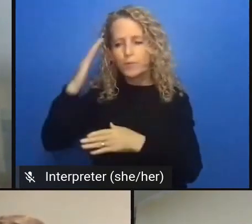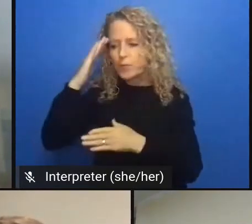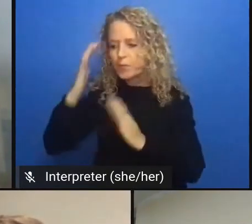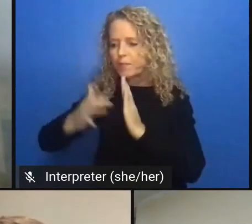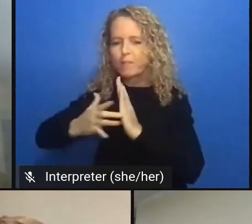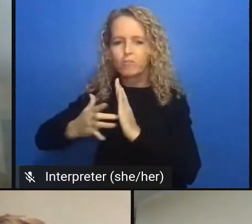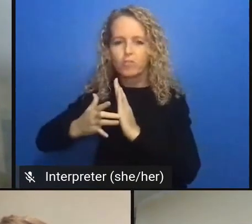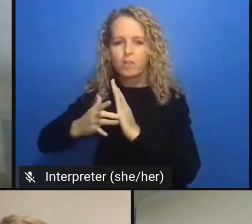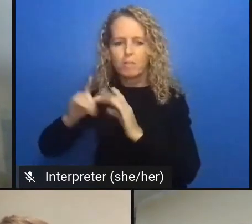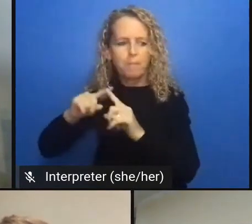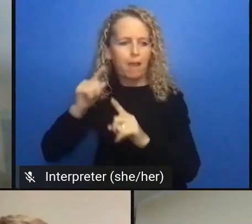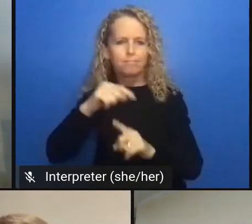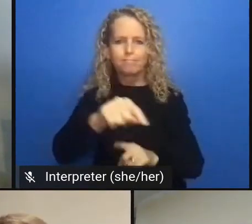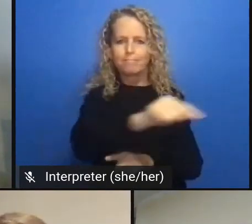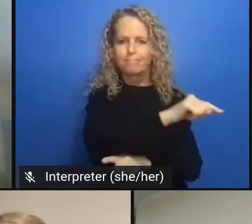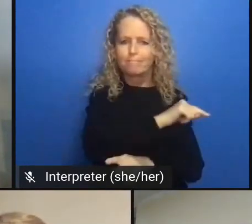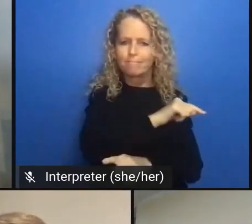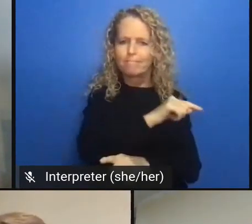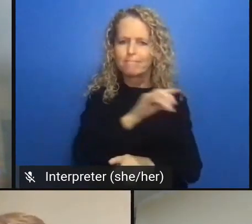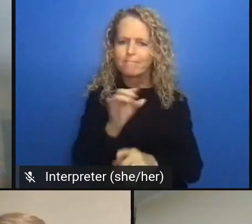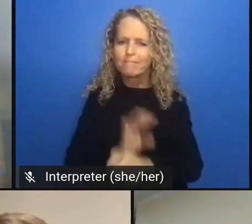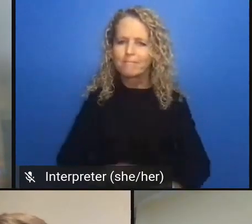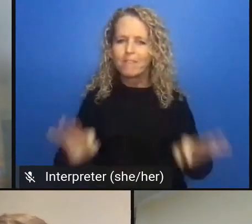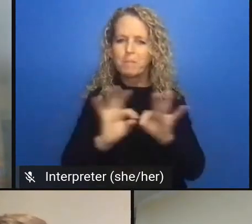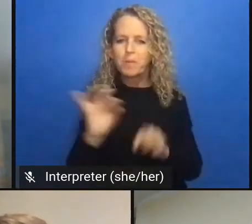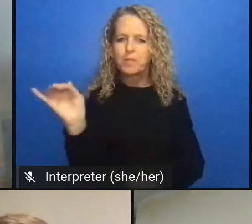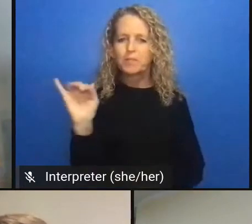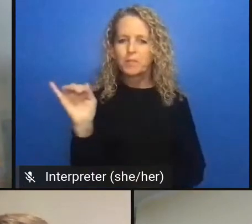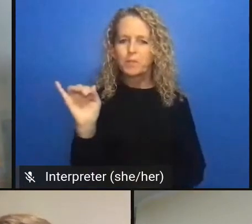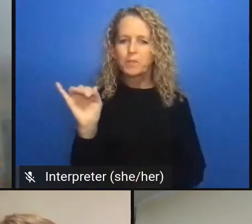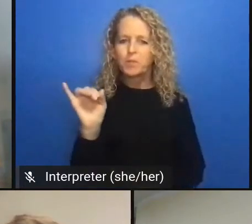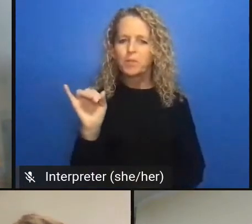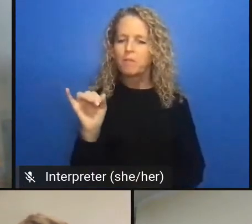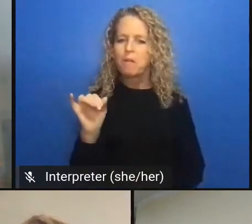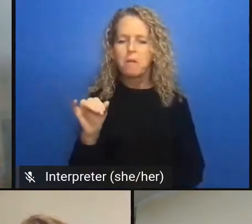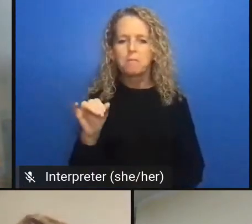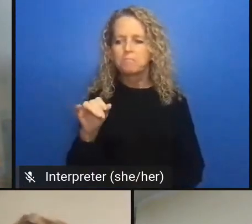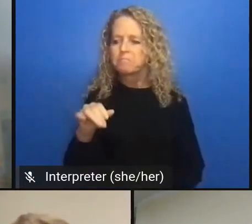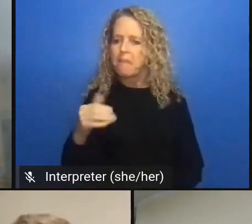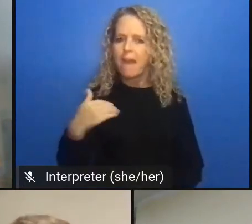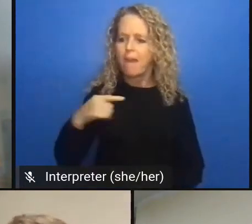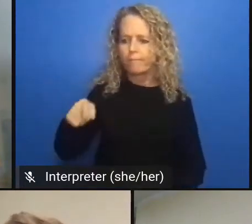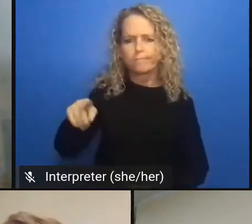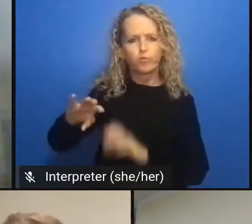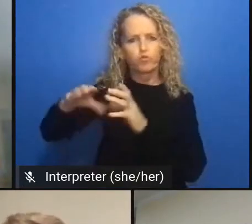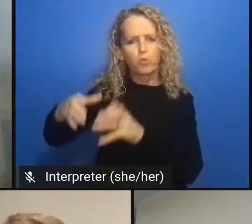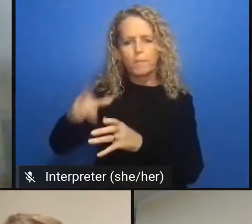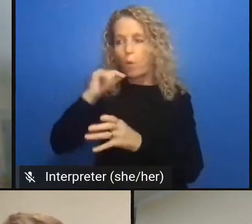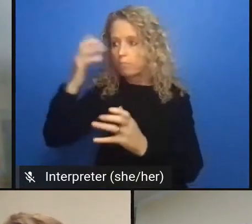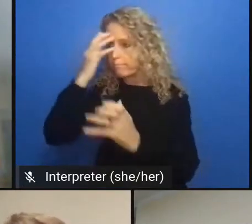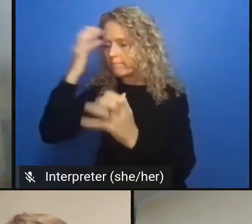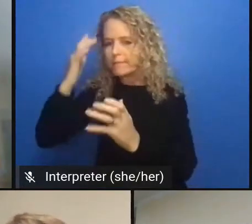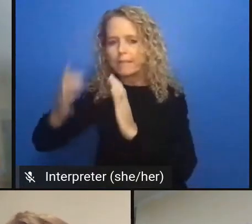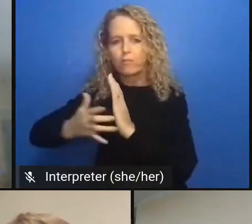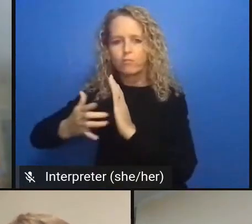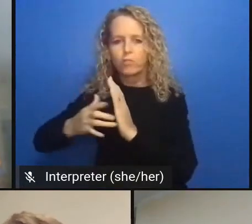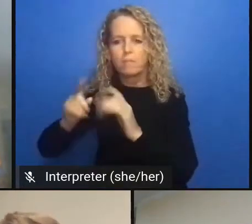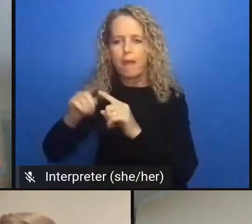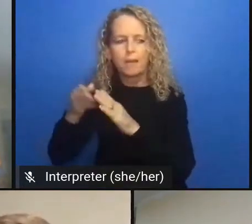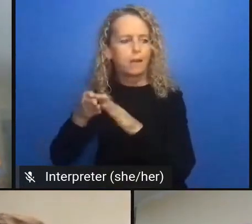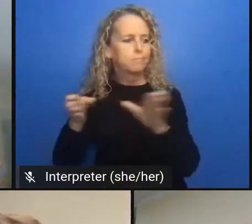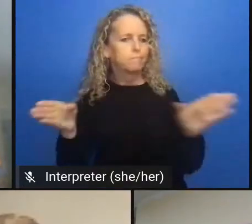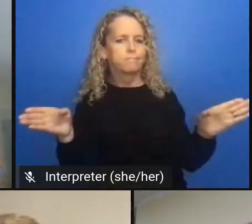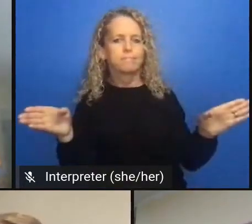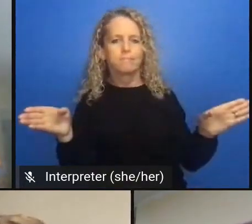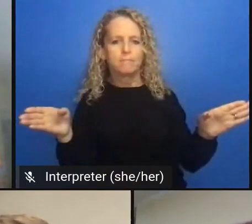behind, we have to really look at, yes, we've got these people who love technology and love digital, but we need to look at everyone else. And how do we